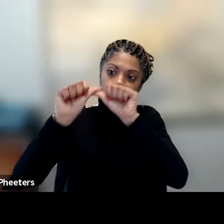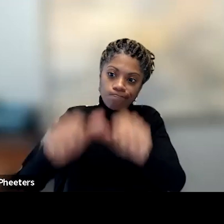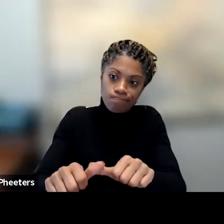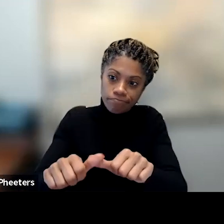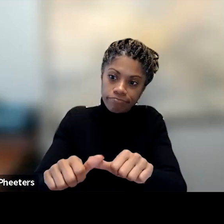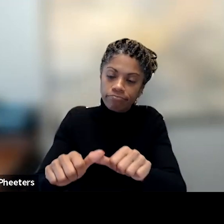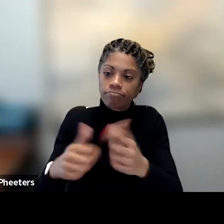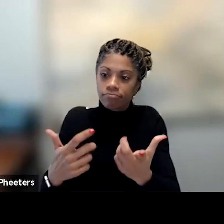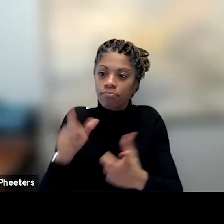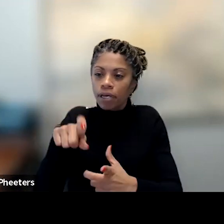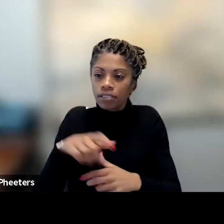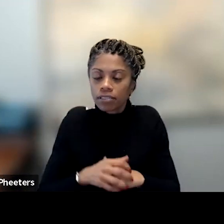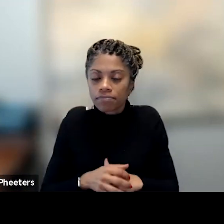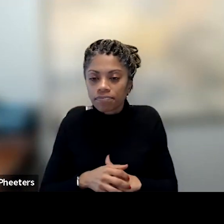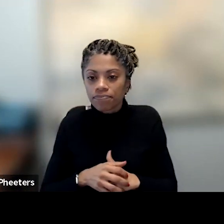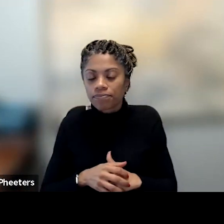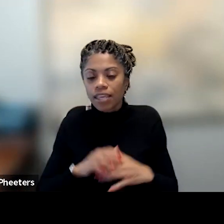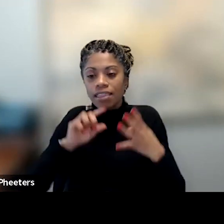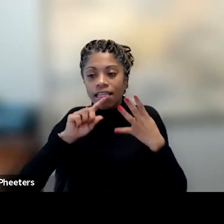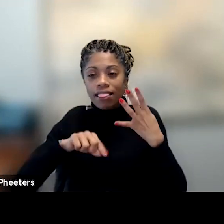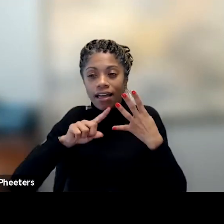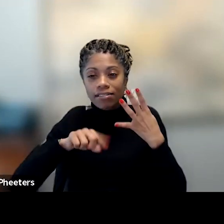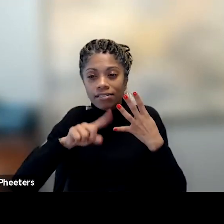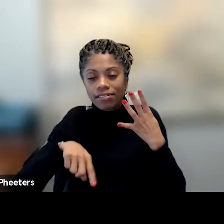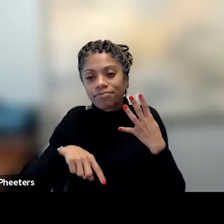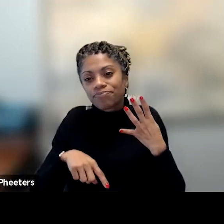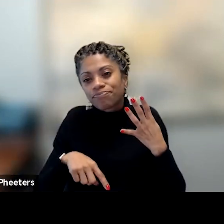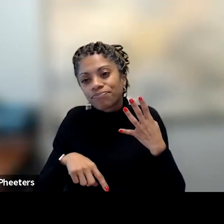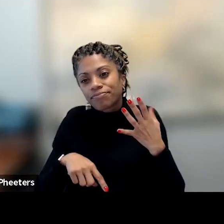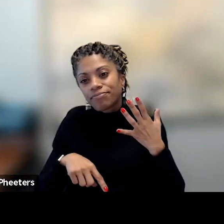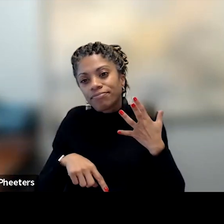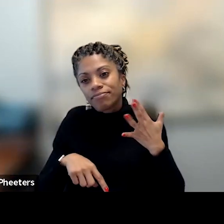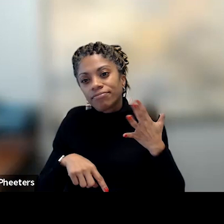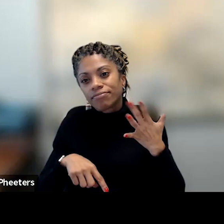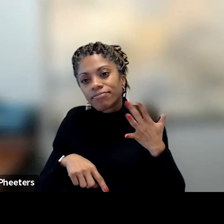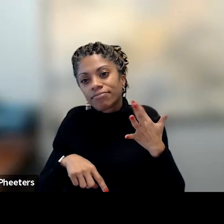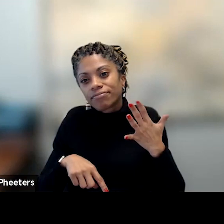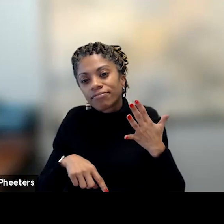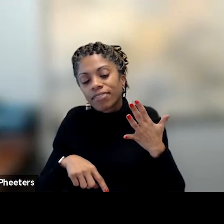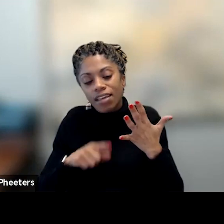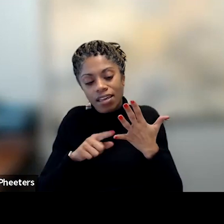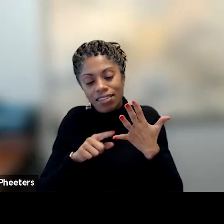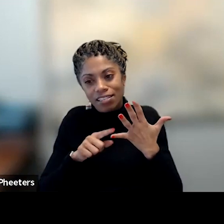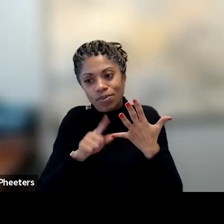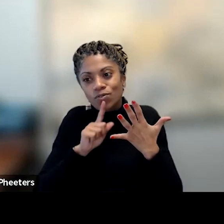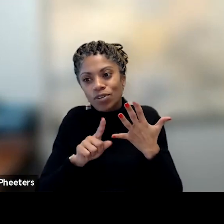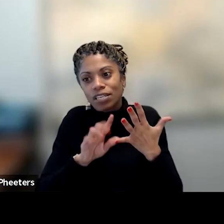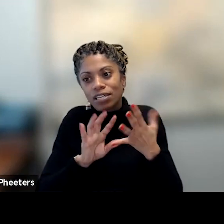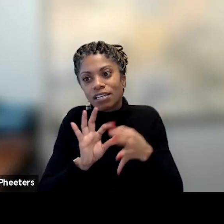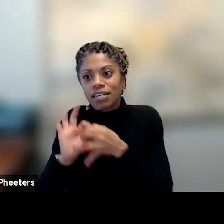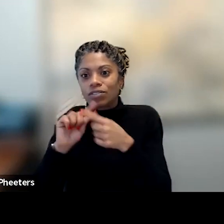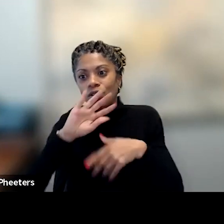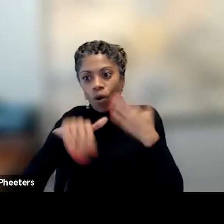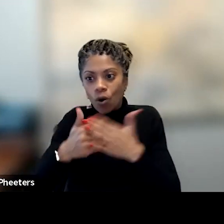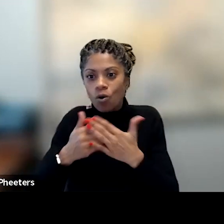last one is that this is my favorite one because it's the impetus for the entire project, is that